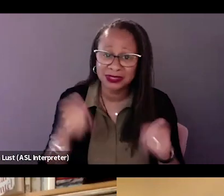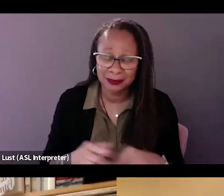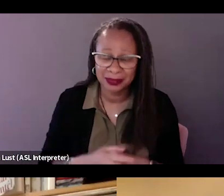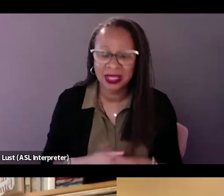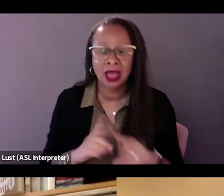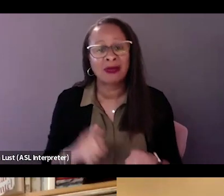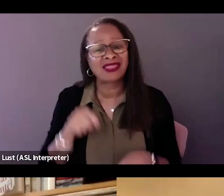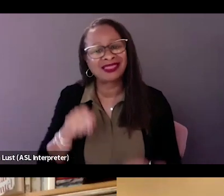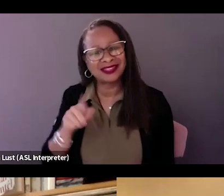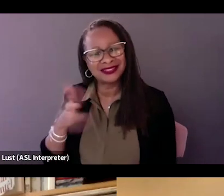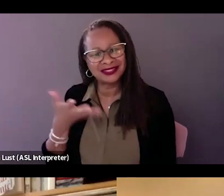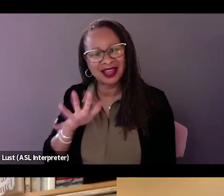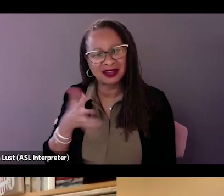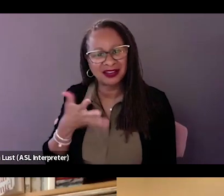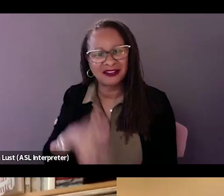of